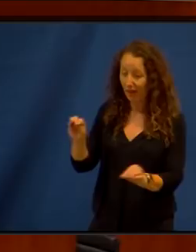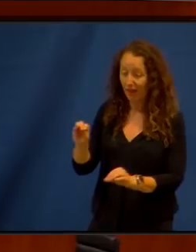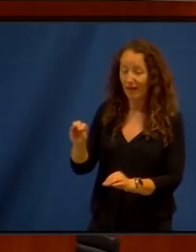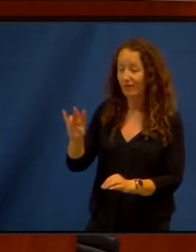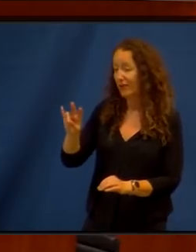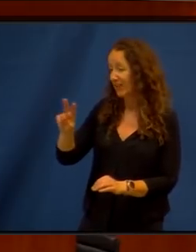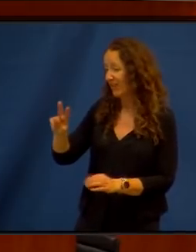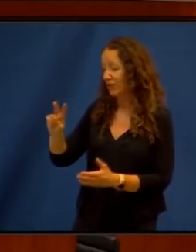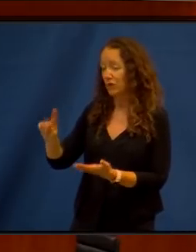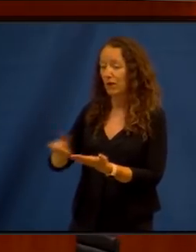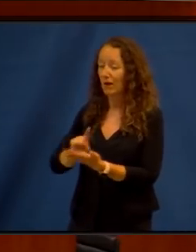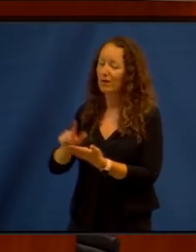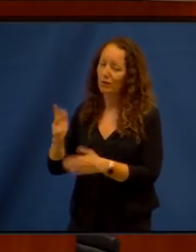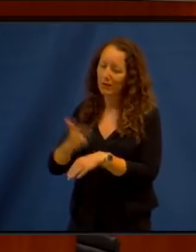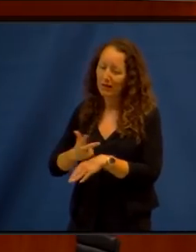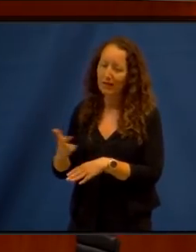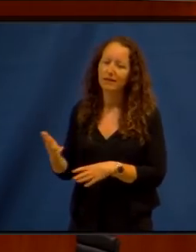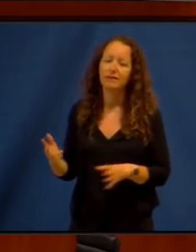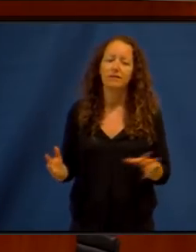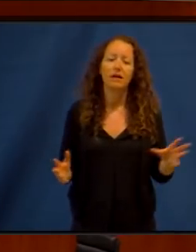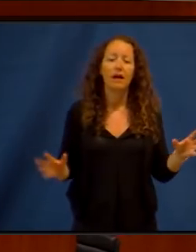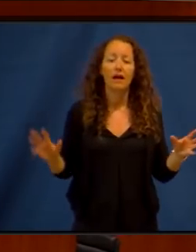total. Yes, thank you.